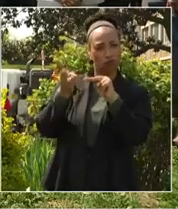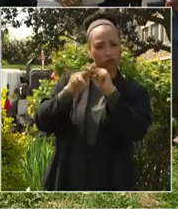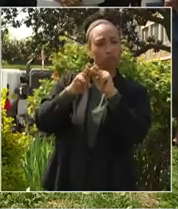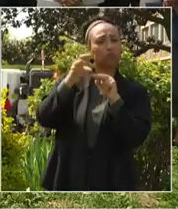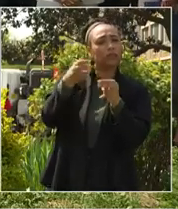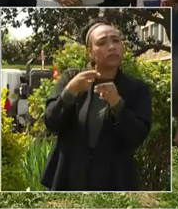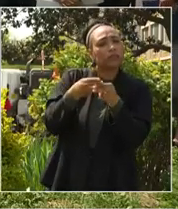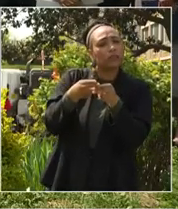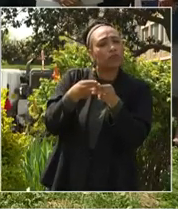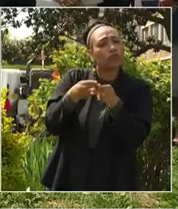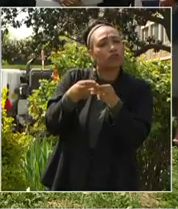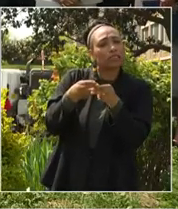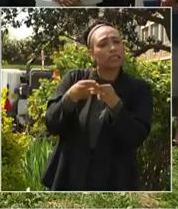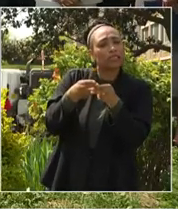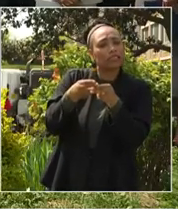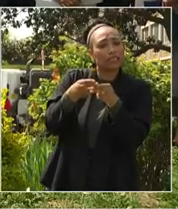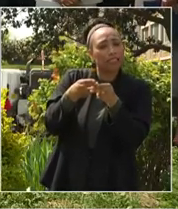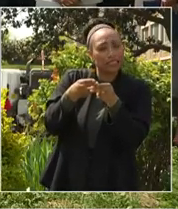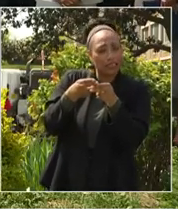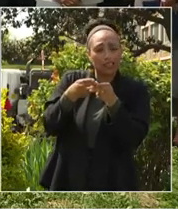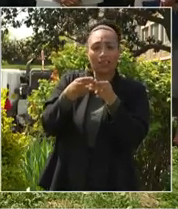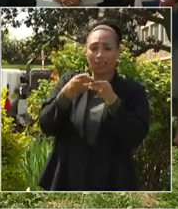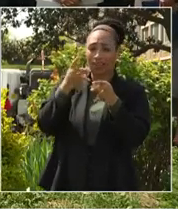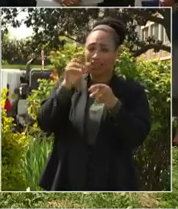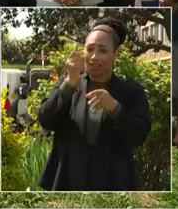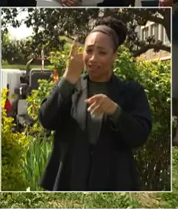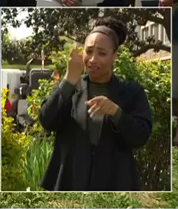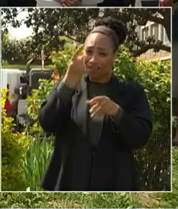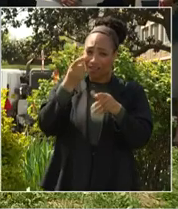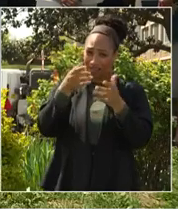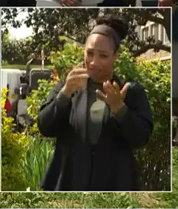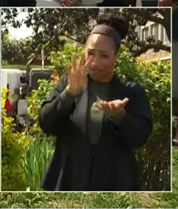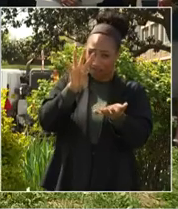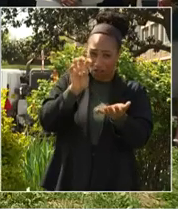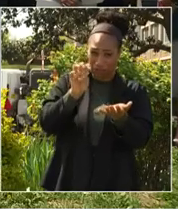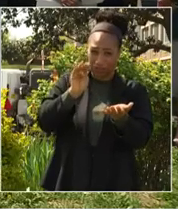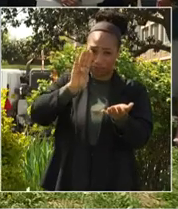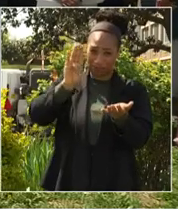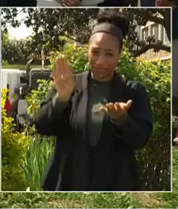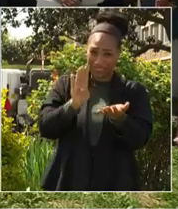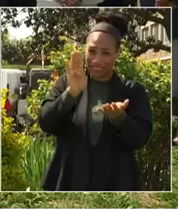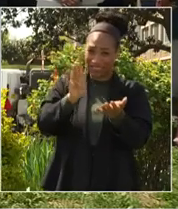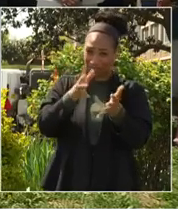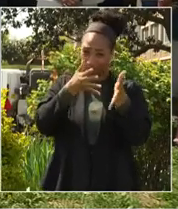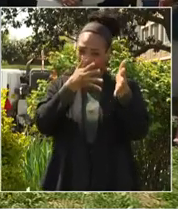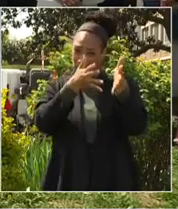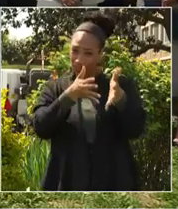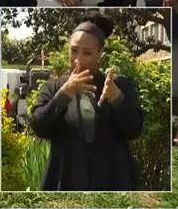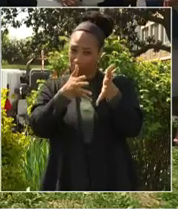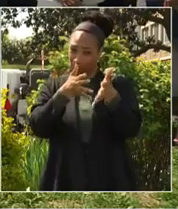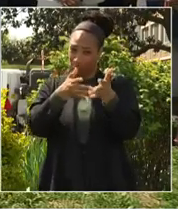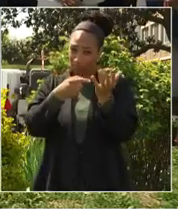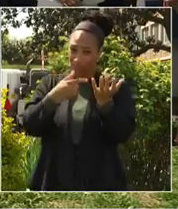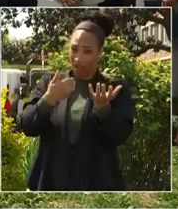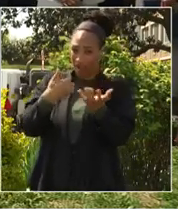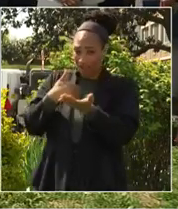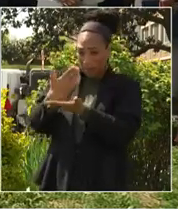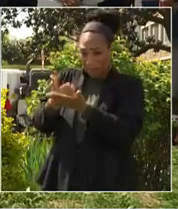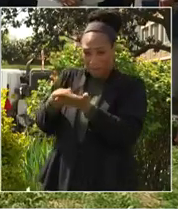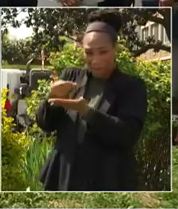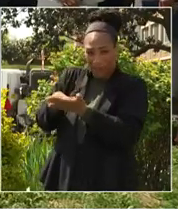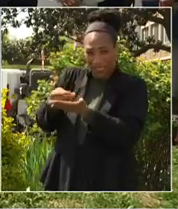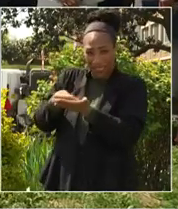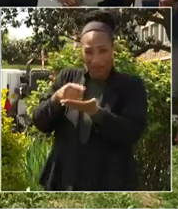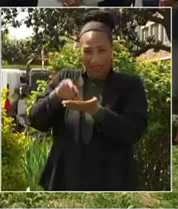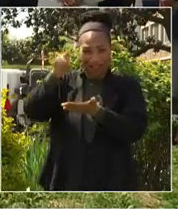still hundreds of millions of dollars of money that we have that will be in the bank that cannot be used